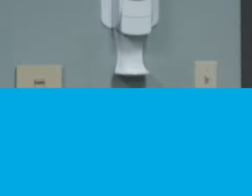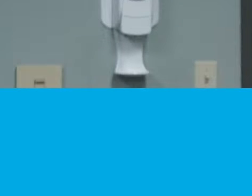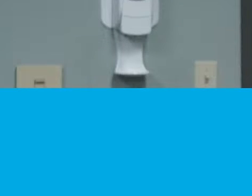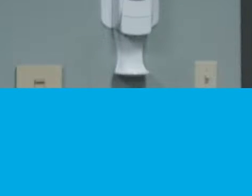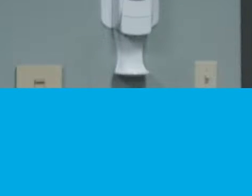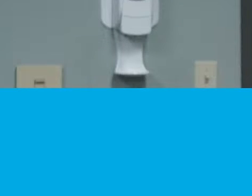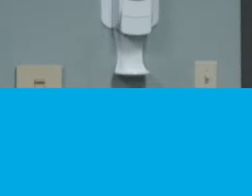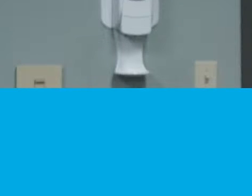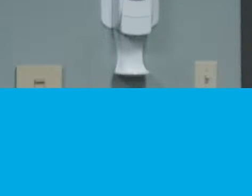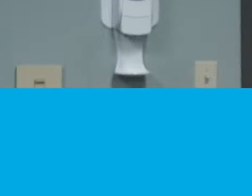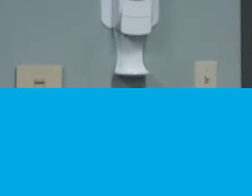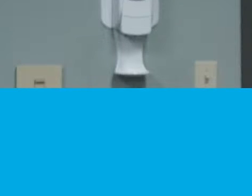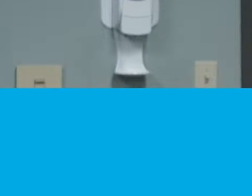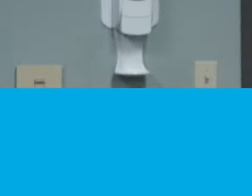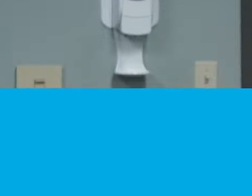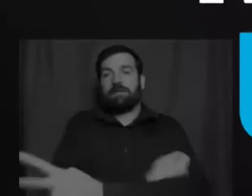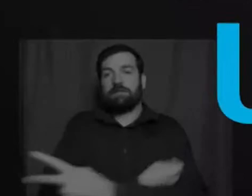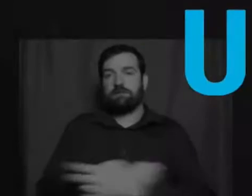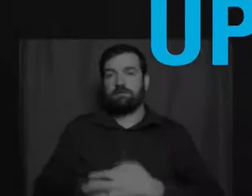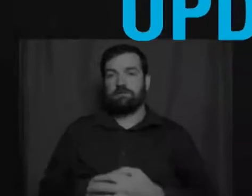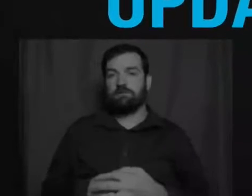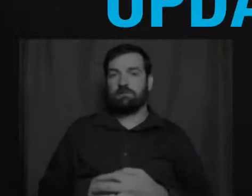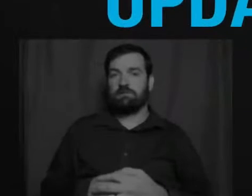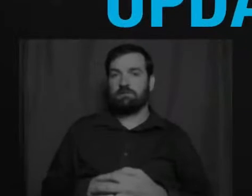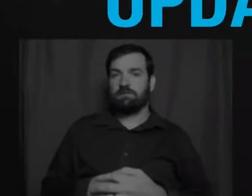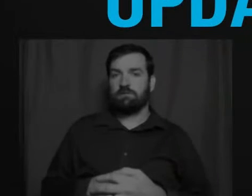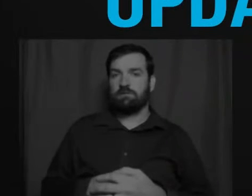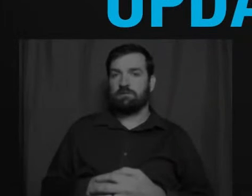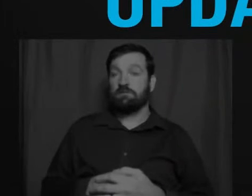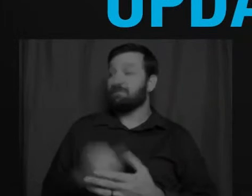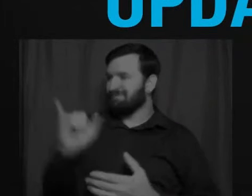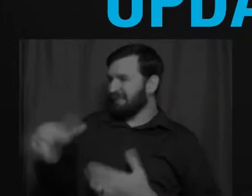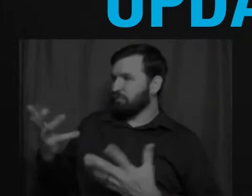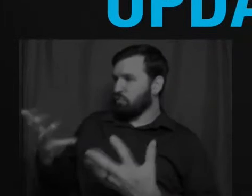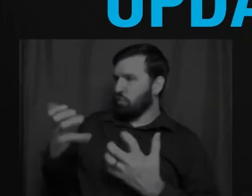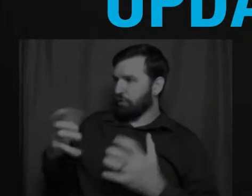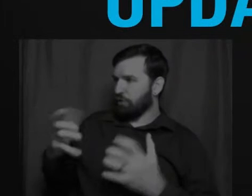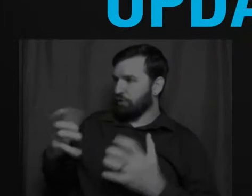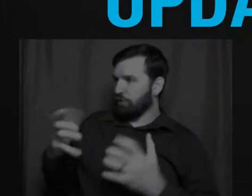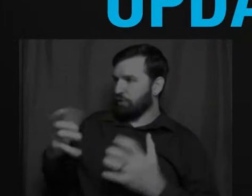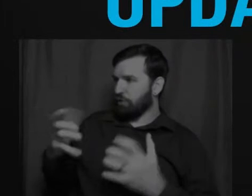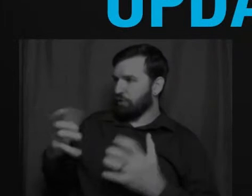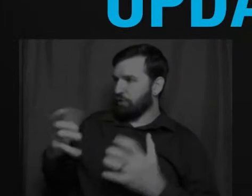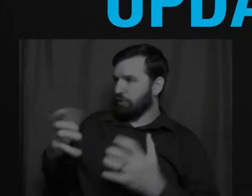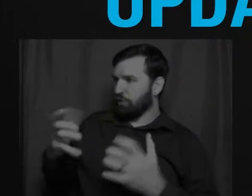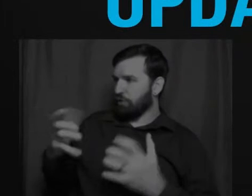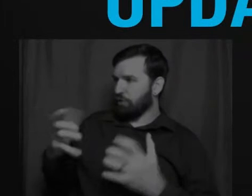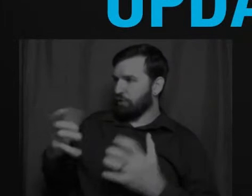Subscribe to our morning medical update.